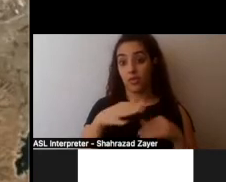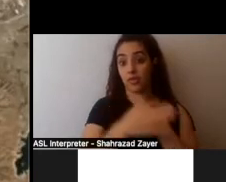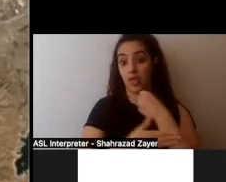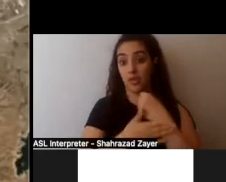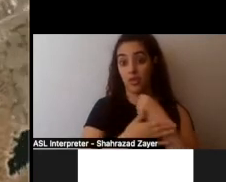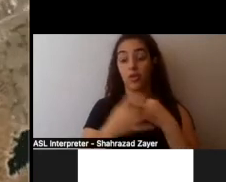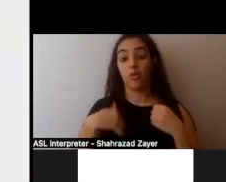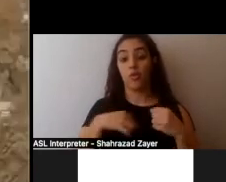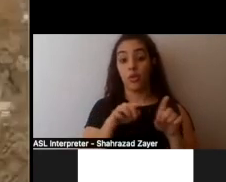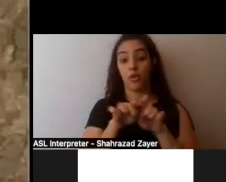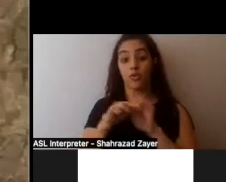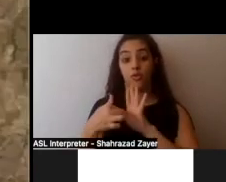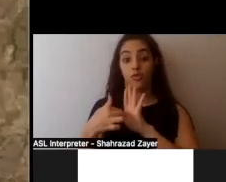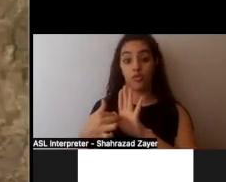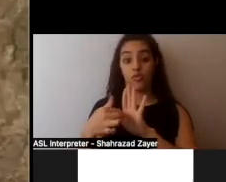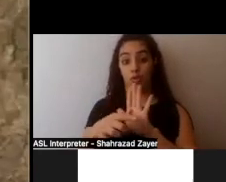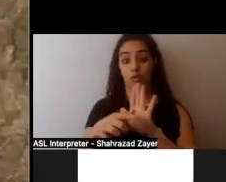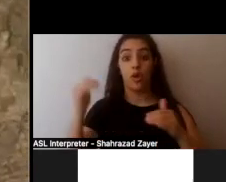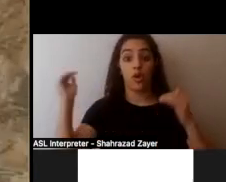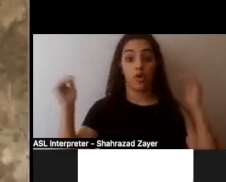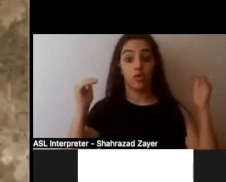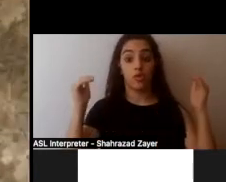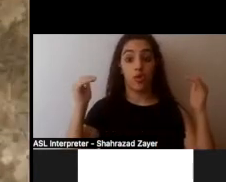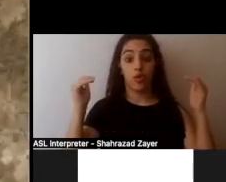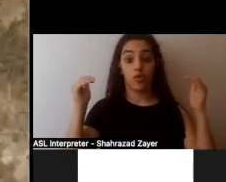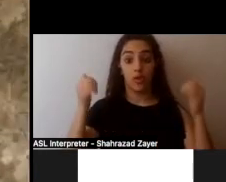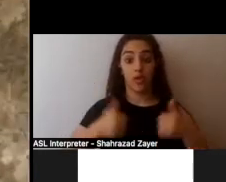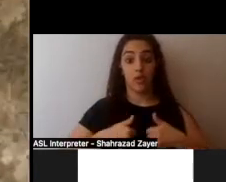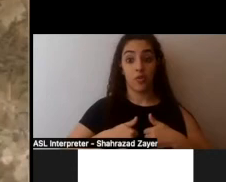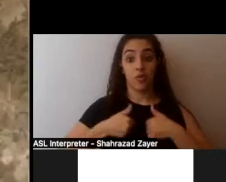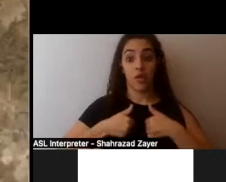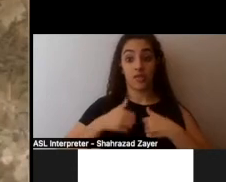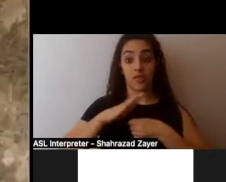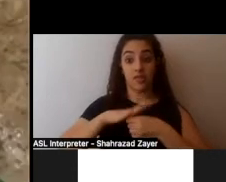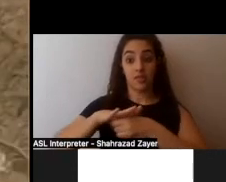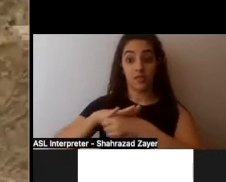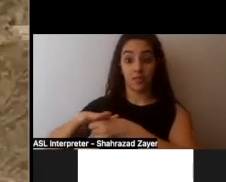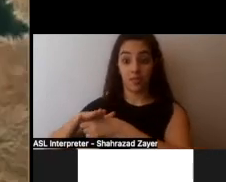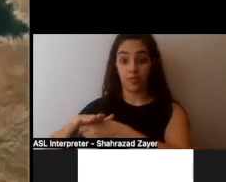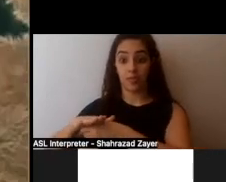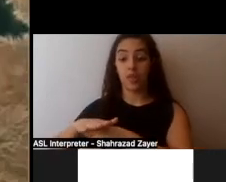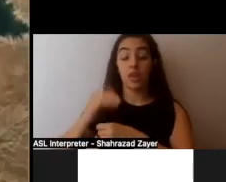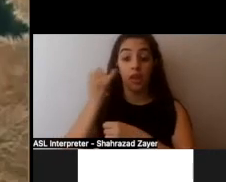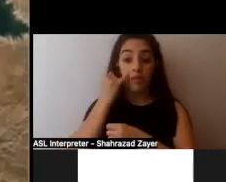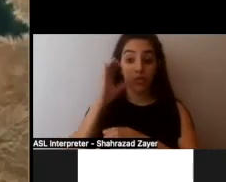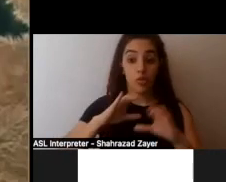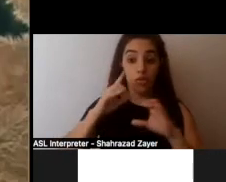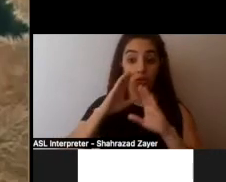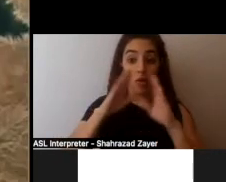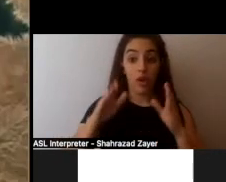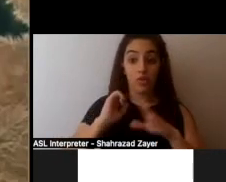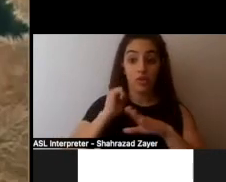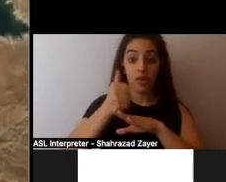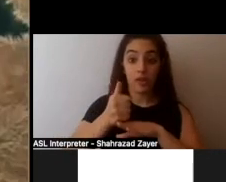are. So if they're looking for housing, to see if there are patterns in where older adult housing is,